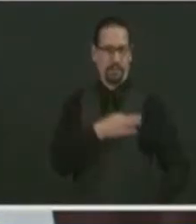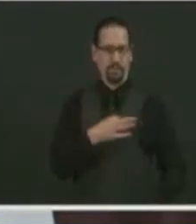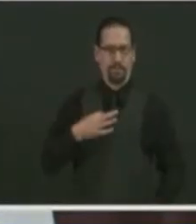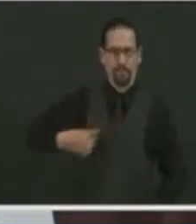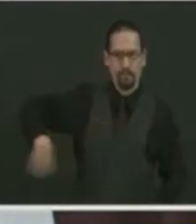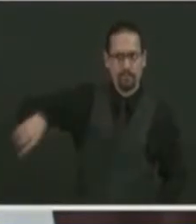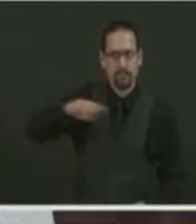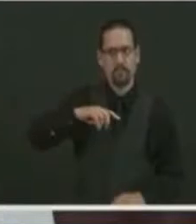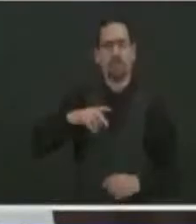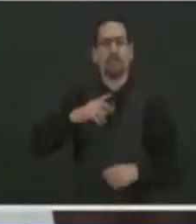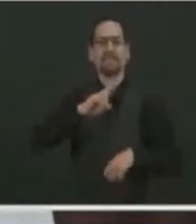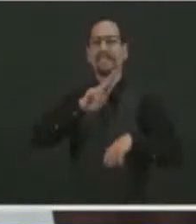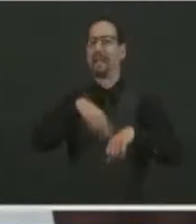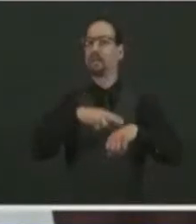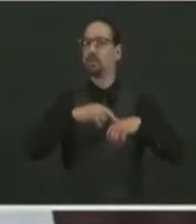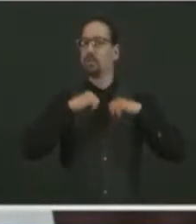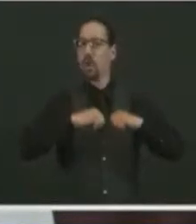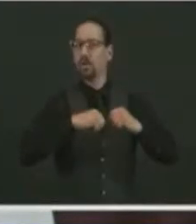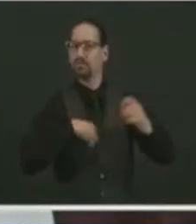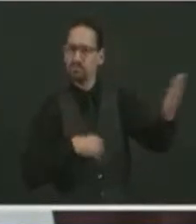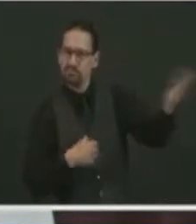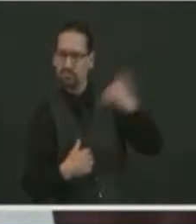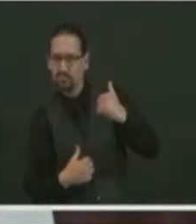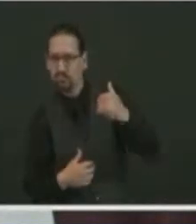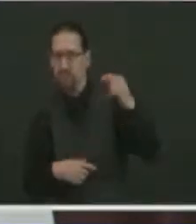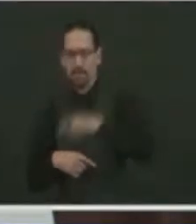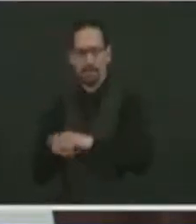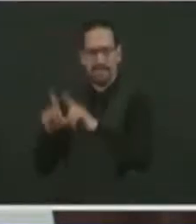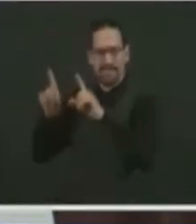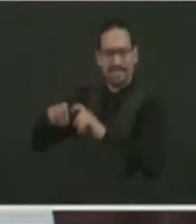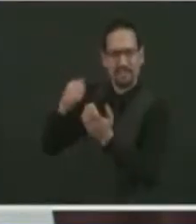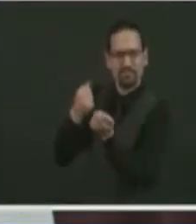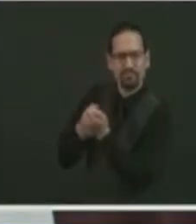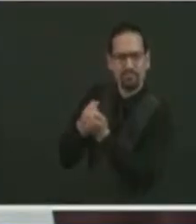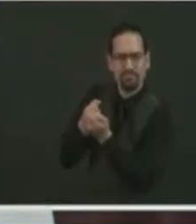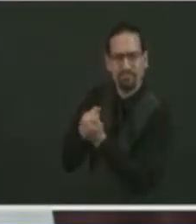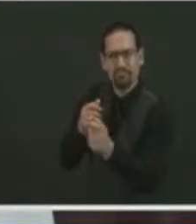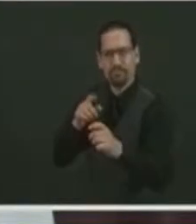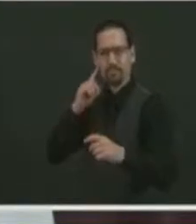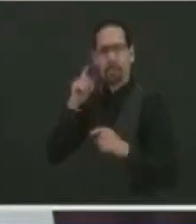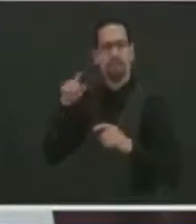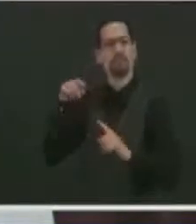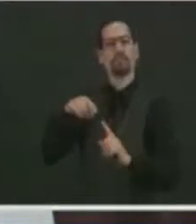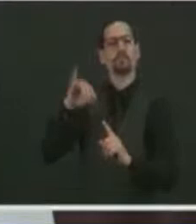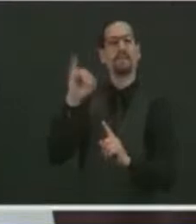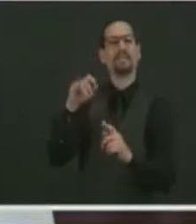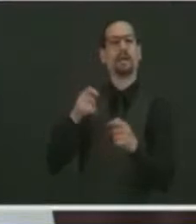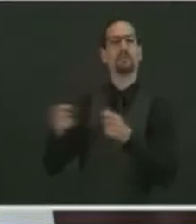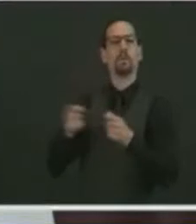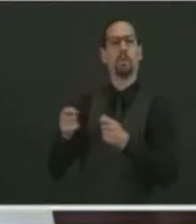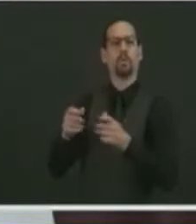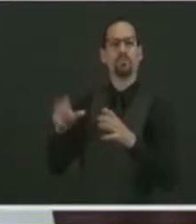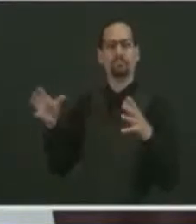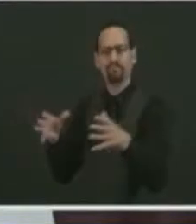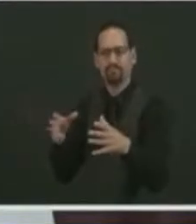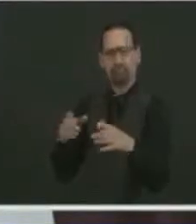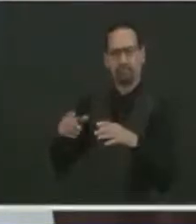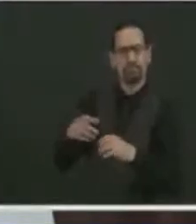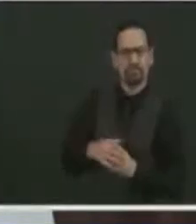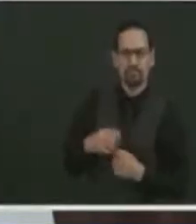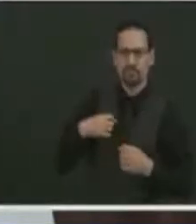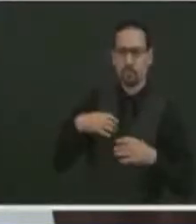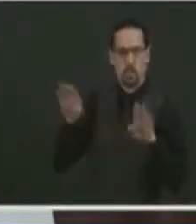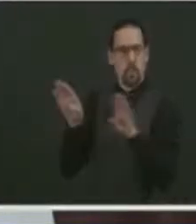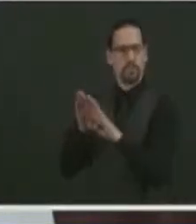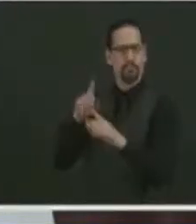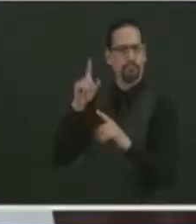very early in shutting down visiting hours and visitation. We have our support teams that